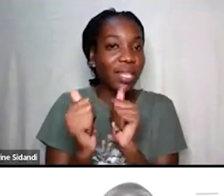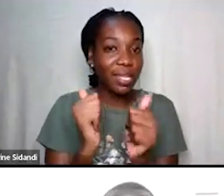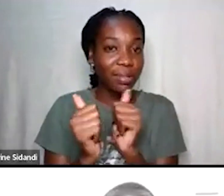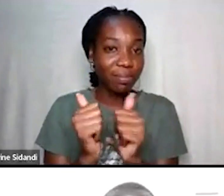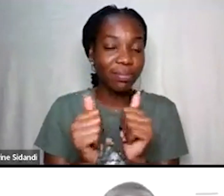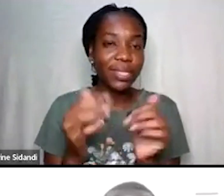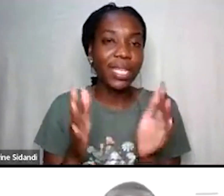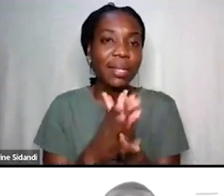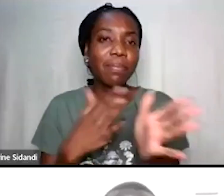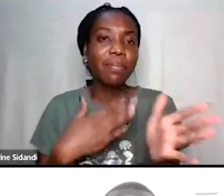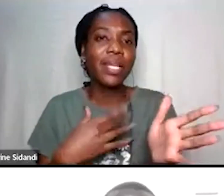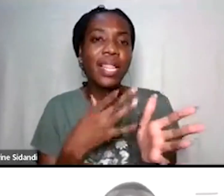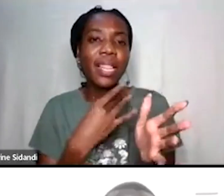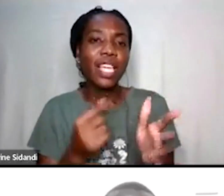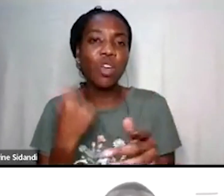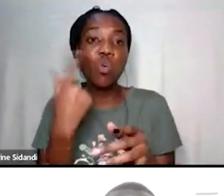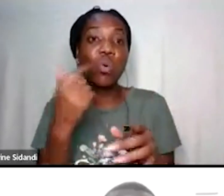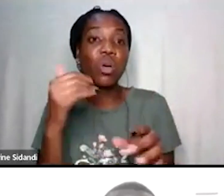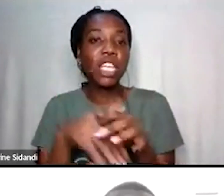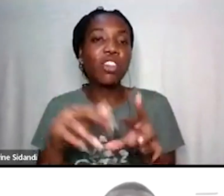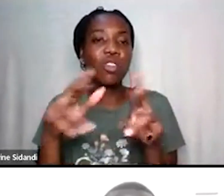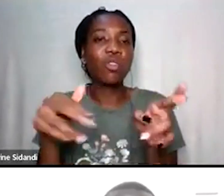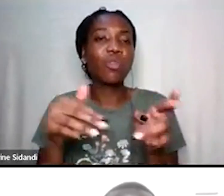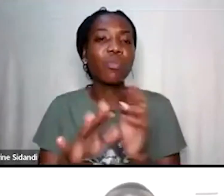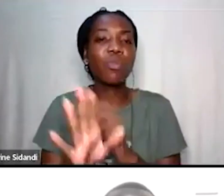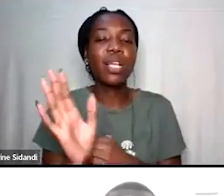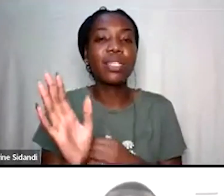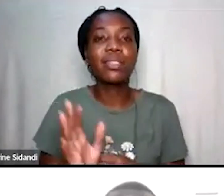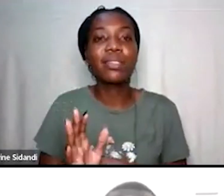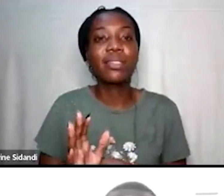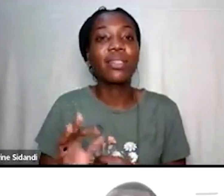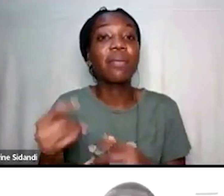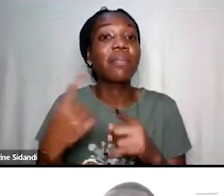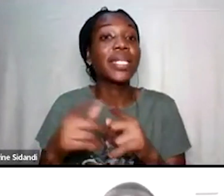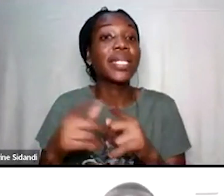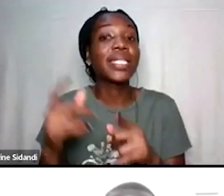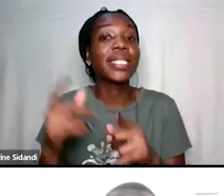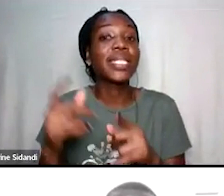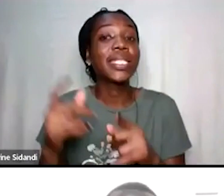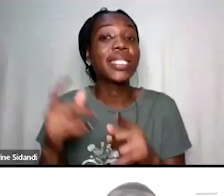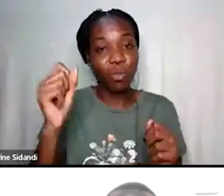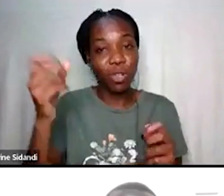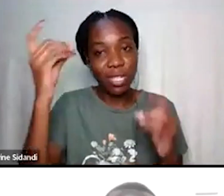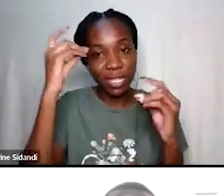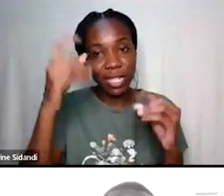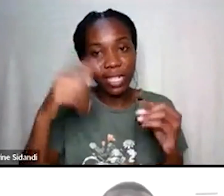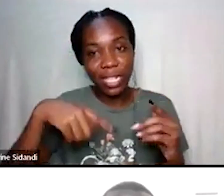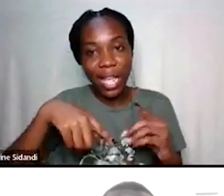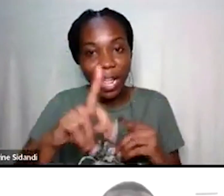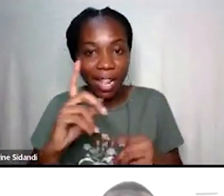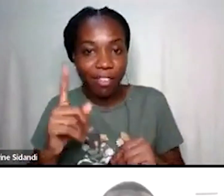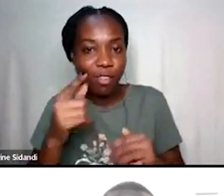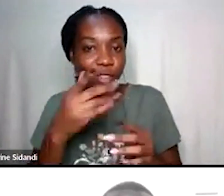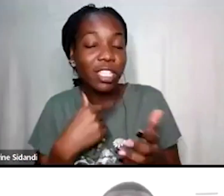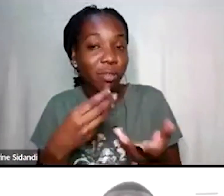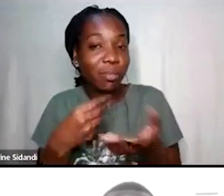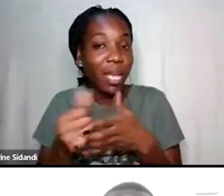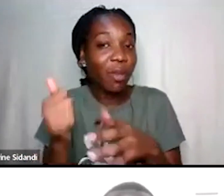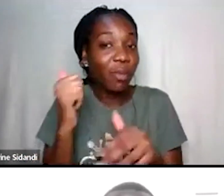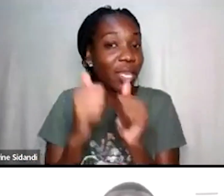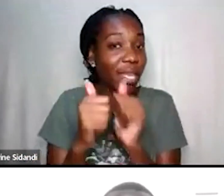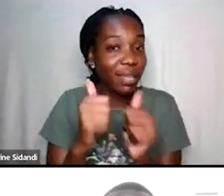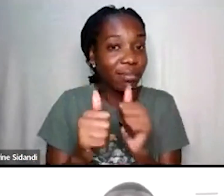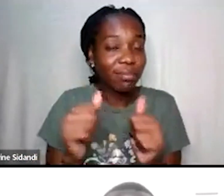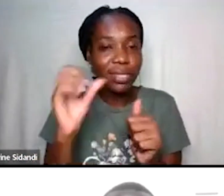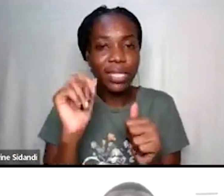like the one with who is in your room. But yes, you can decide which one that you want to buy. Sarah, how do we get